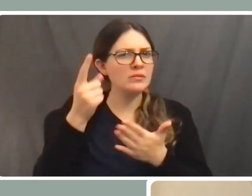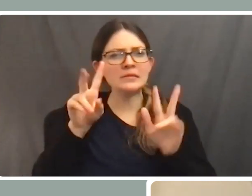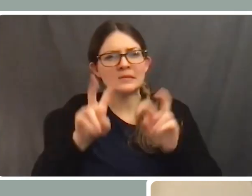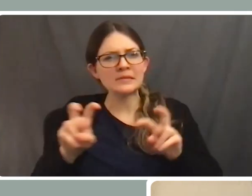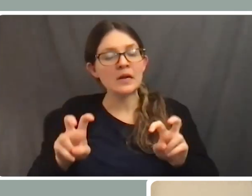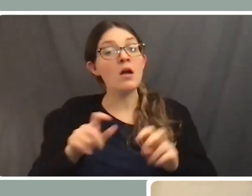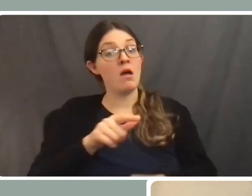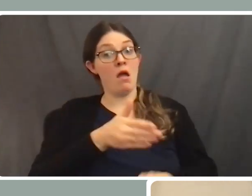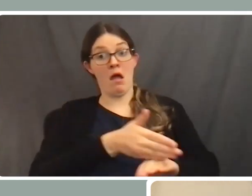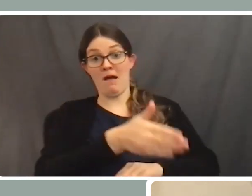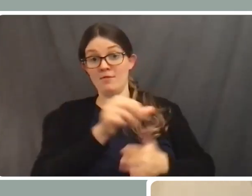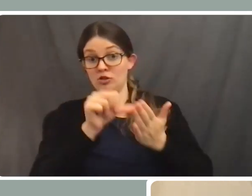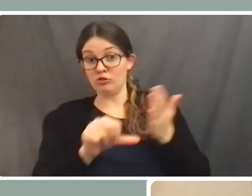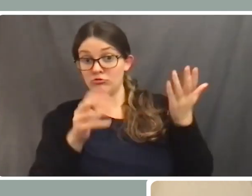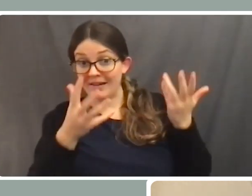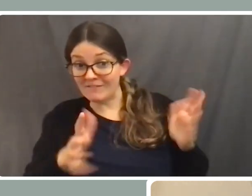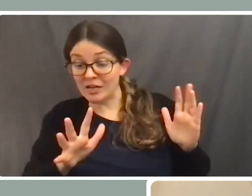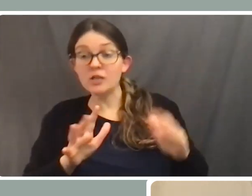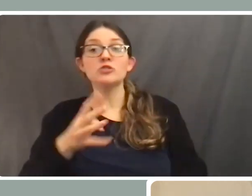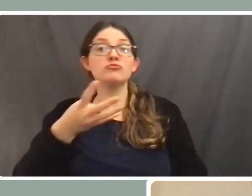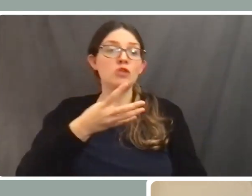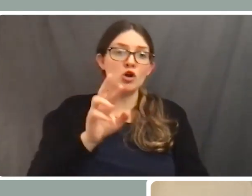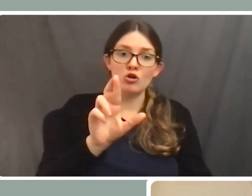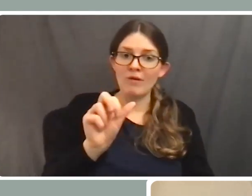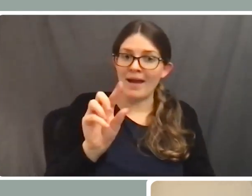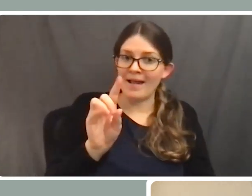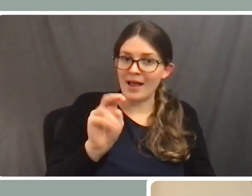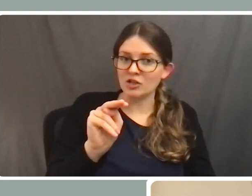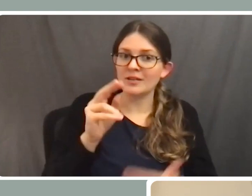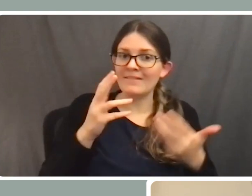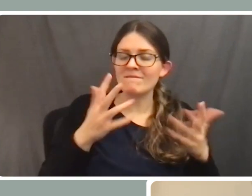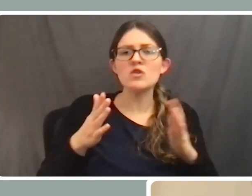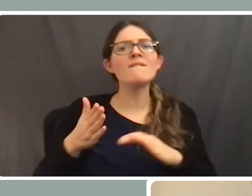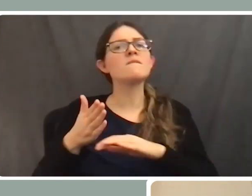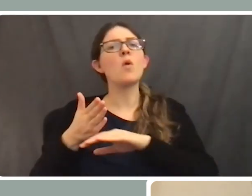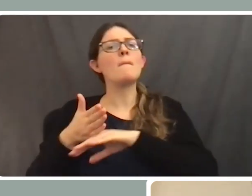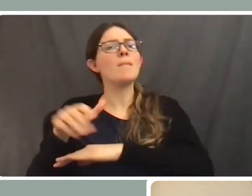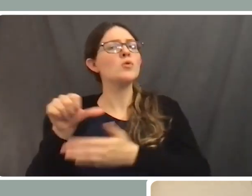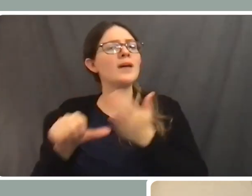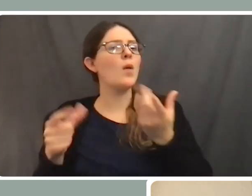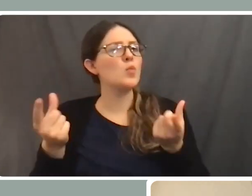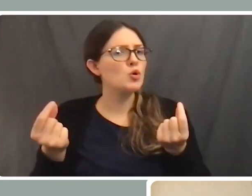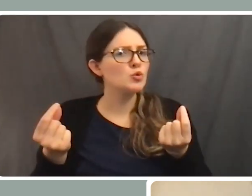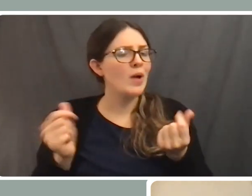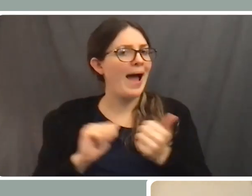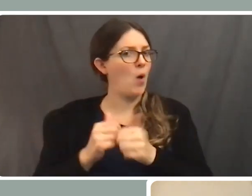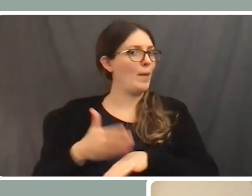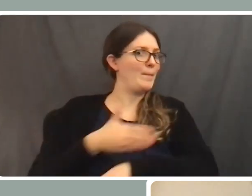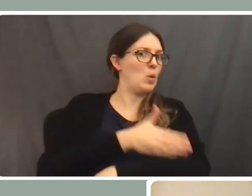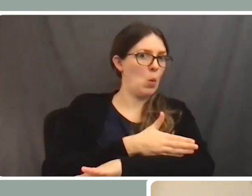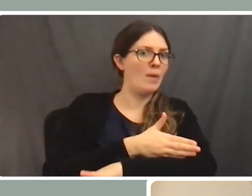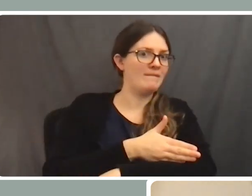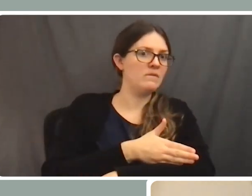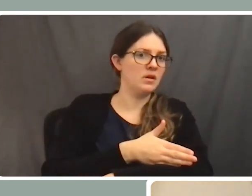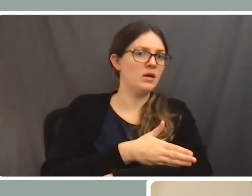has finished her surgery and maybe finished her radiation, what should we do in the post-operative setting? How can we do better than the